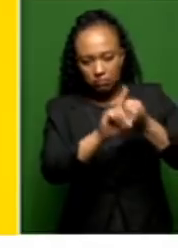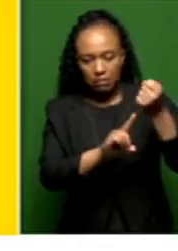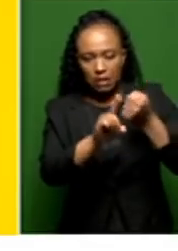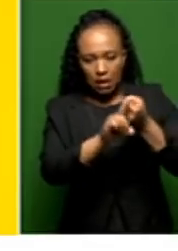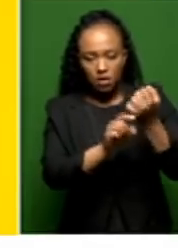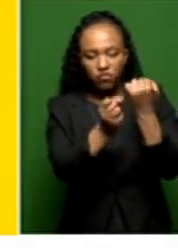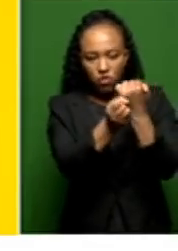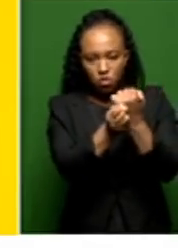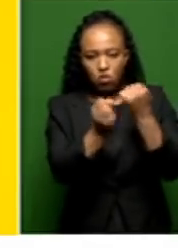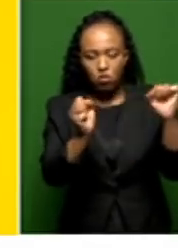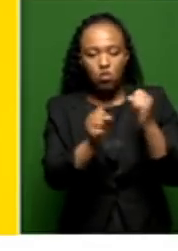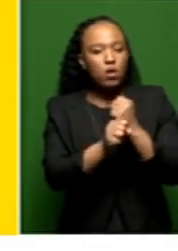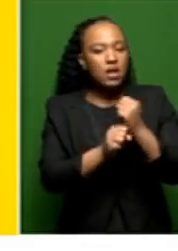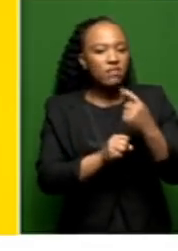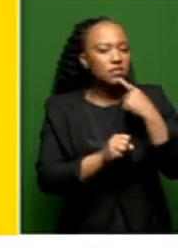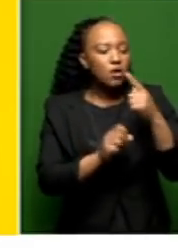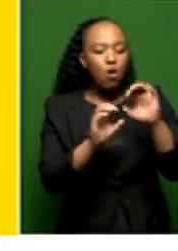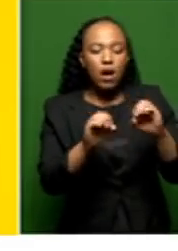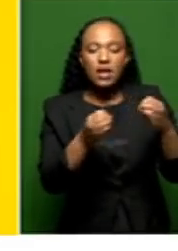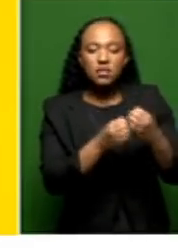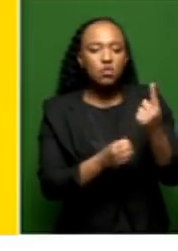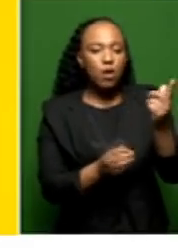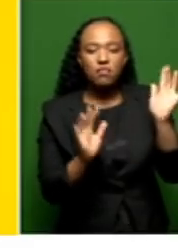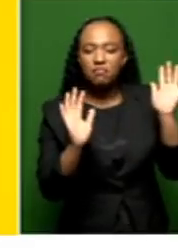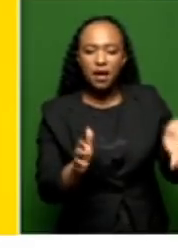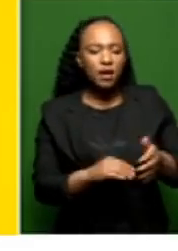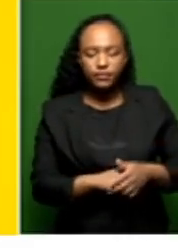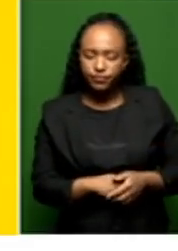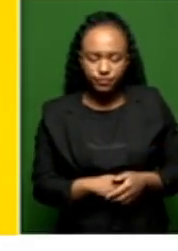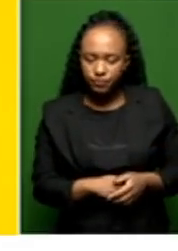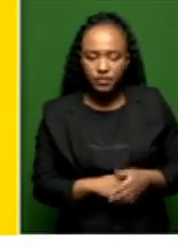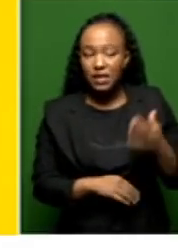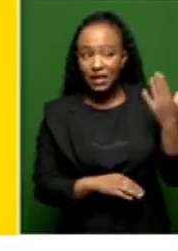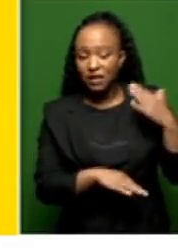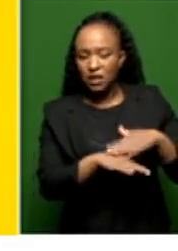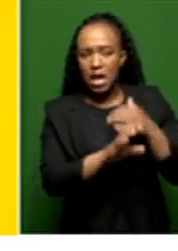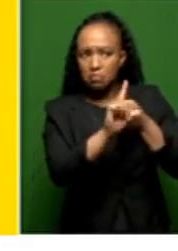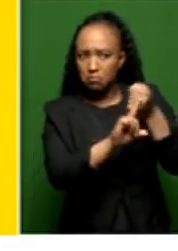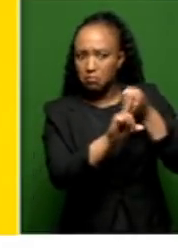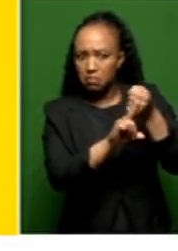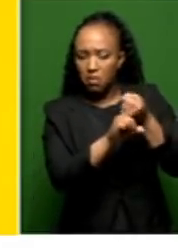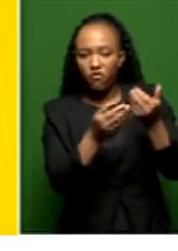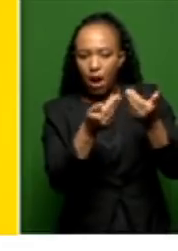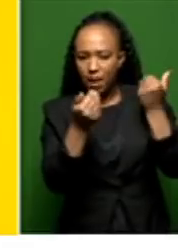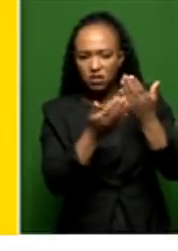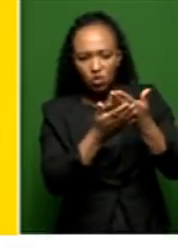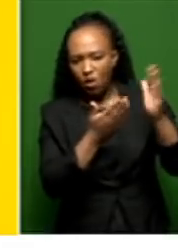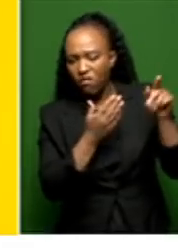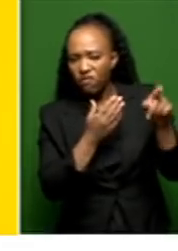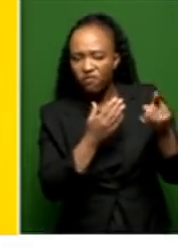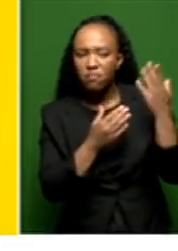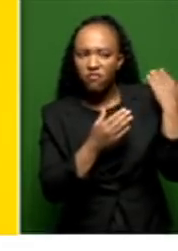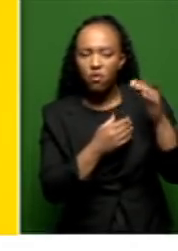were not talking about a single organization. So when we talked about the liberation movement, we're talking, for instance, about the